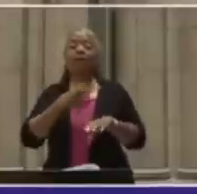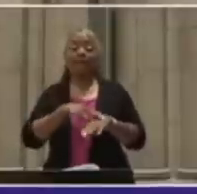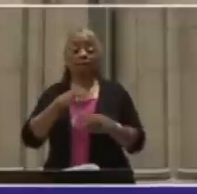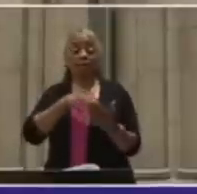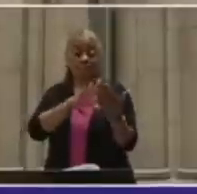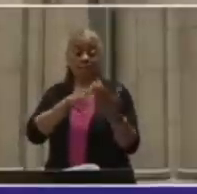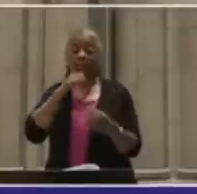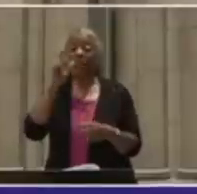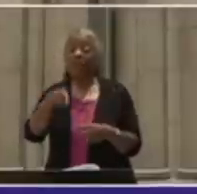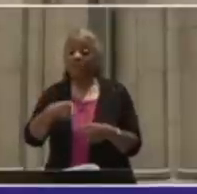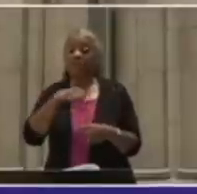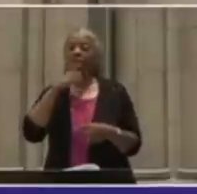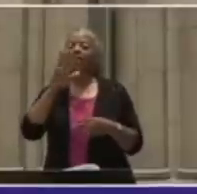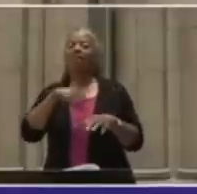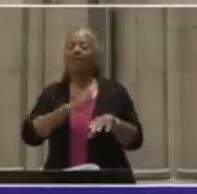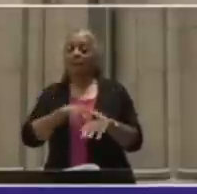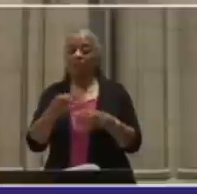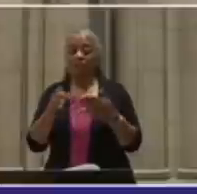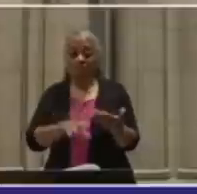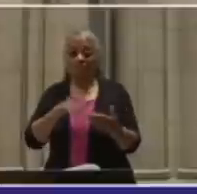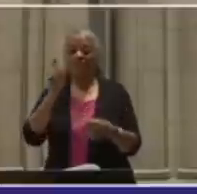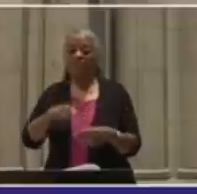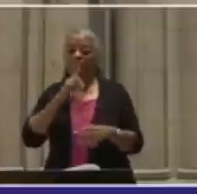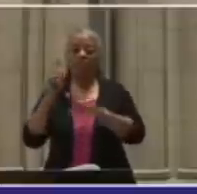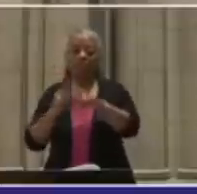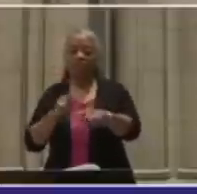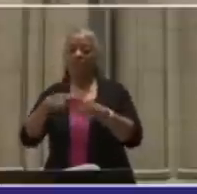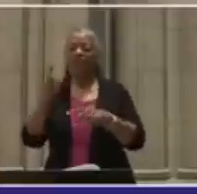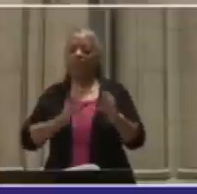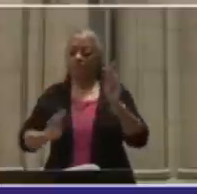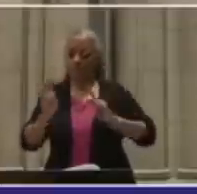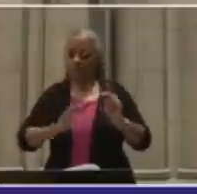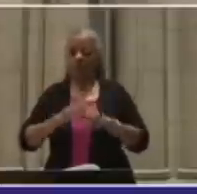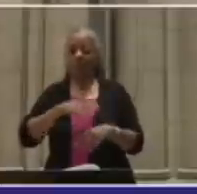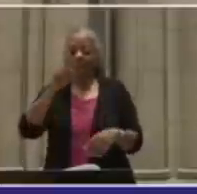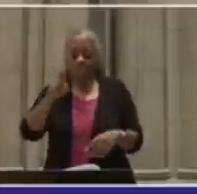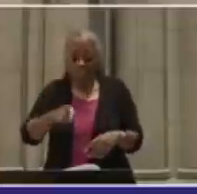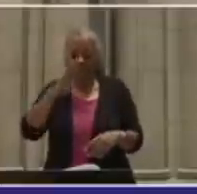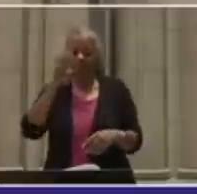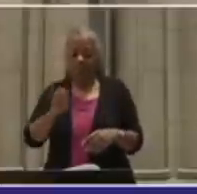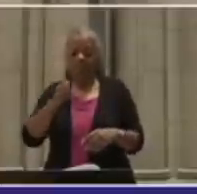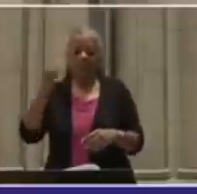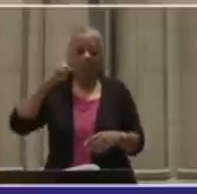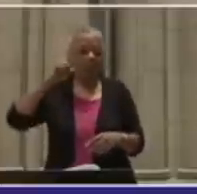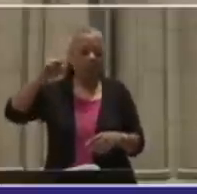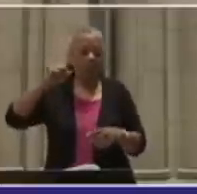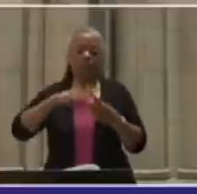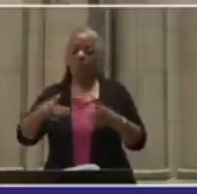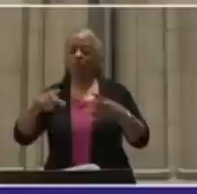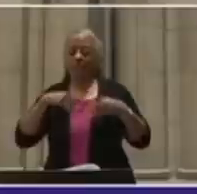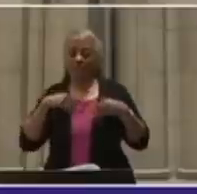unnecessary and unnatural death, there must be a response of the people. There must be a refusal to